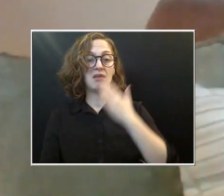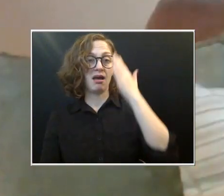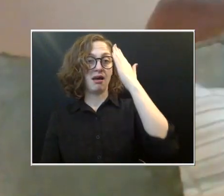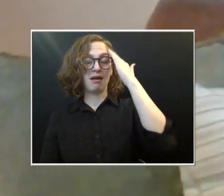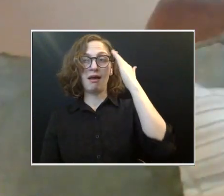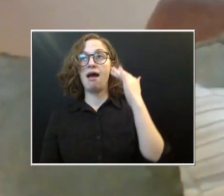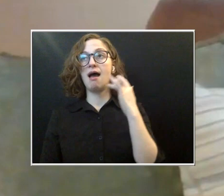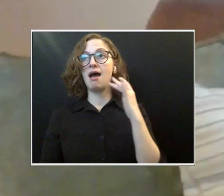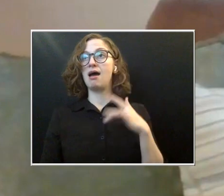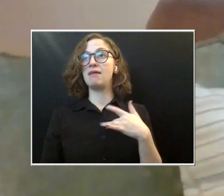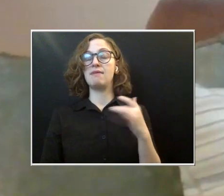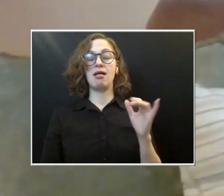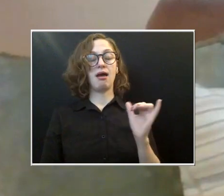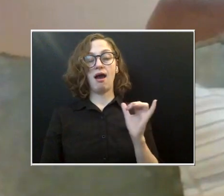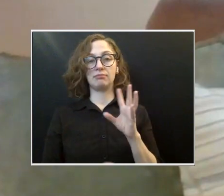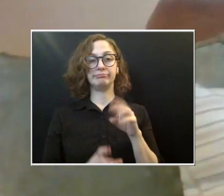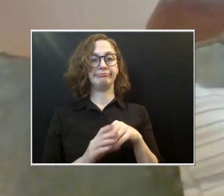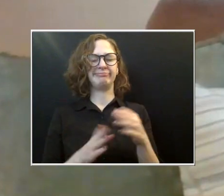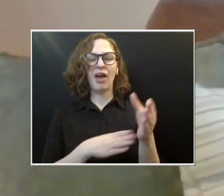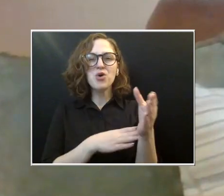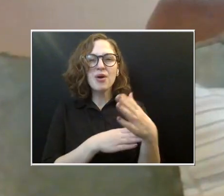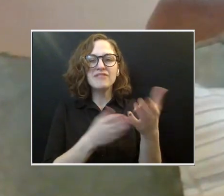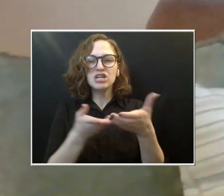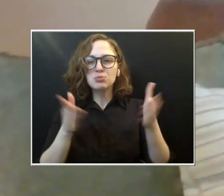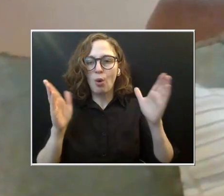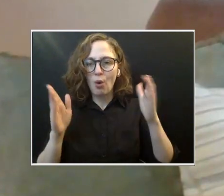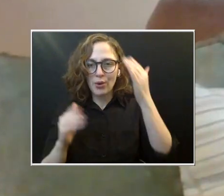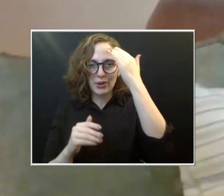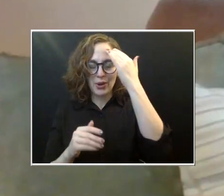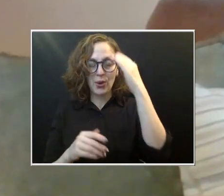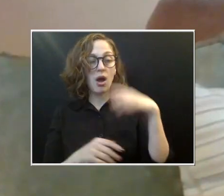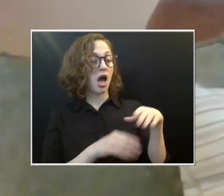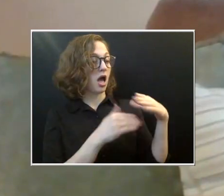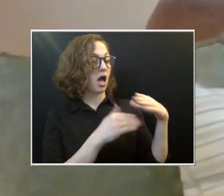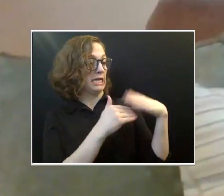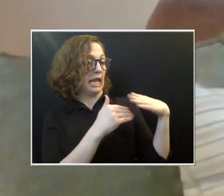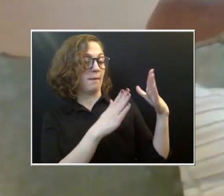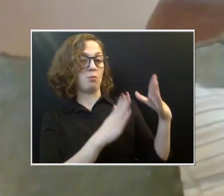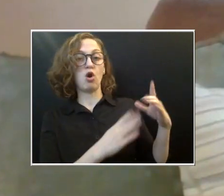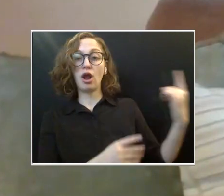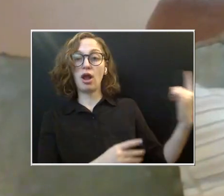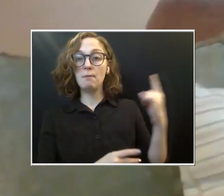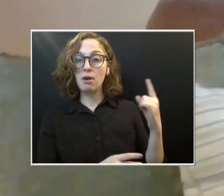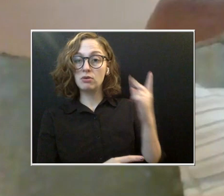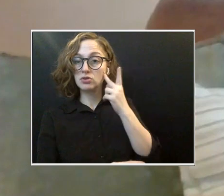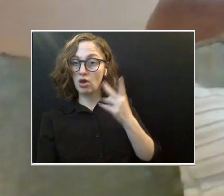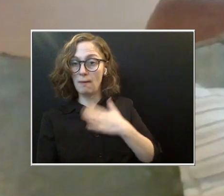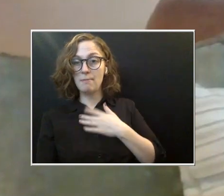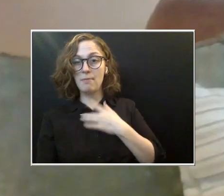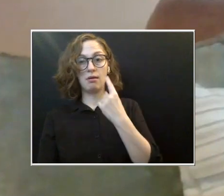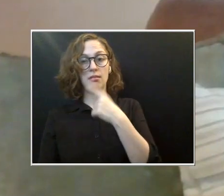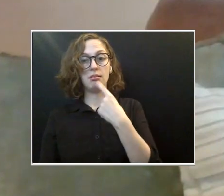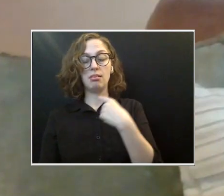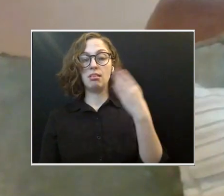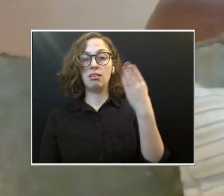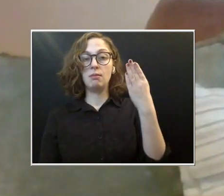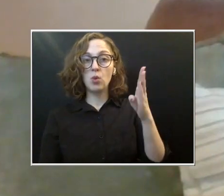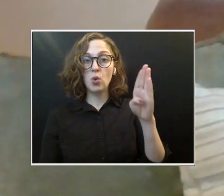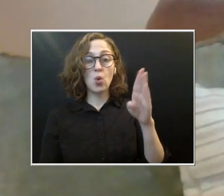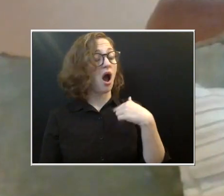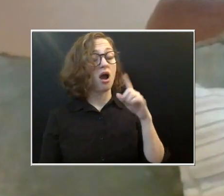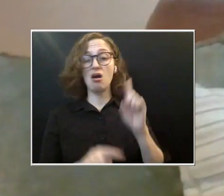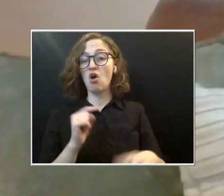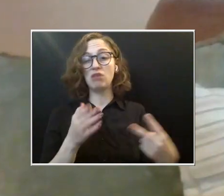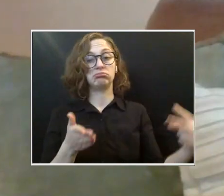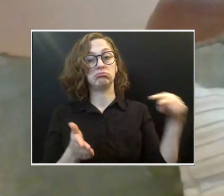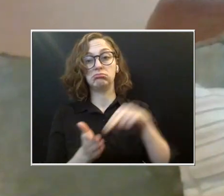neighbor thankfully came out, found that my lips were blue. I couldn't get up and walk, my legs were like noodles, so I was taken